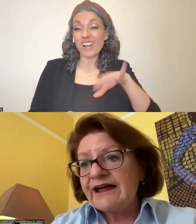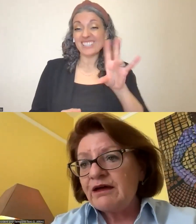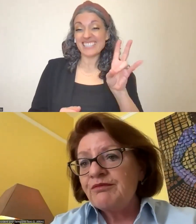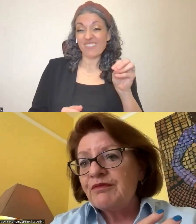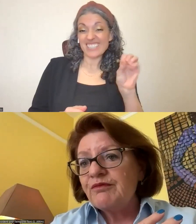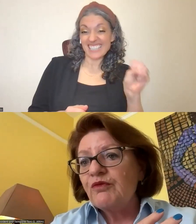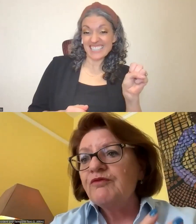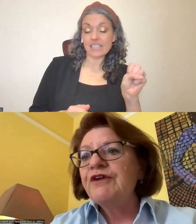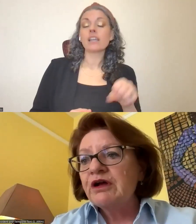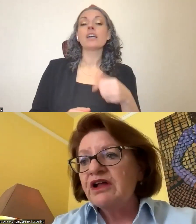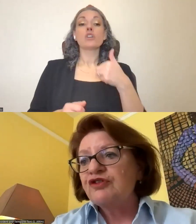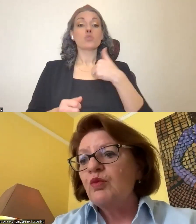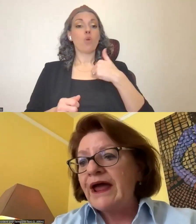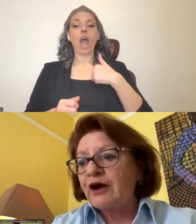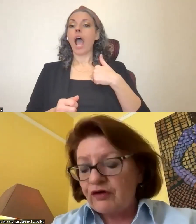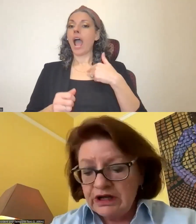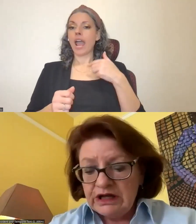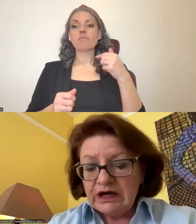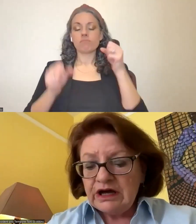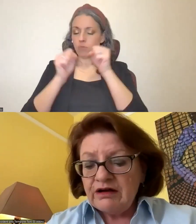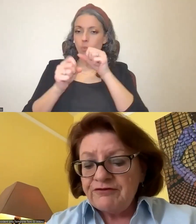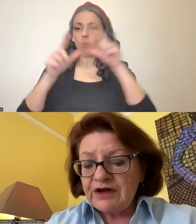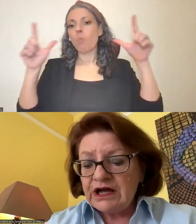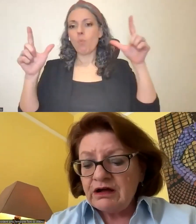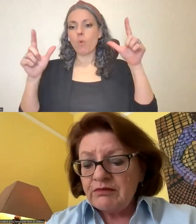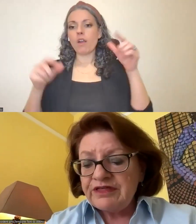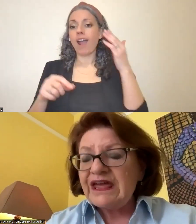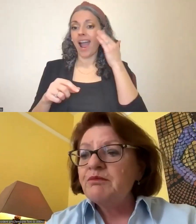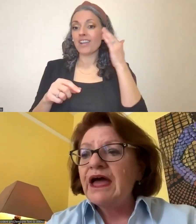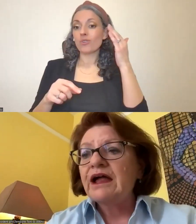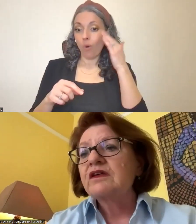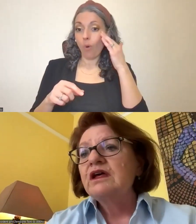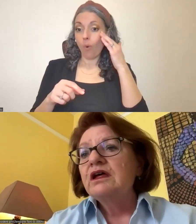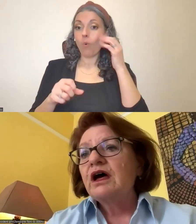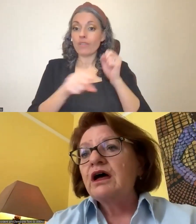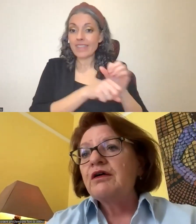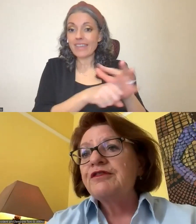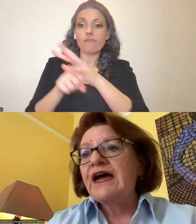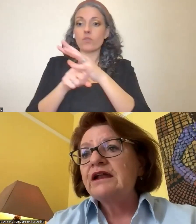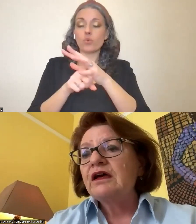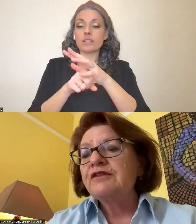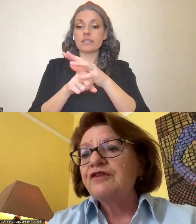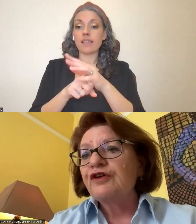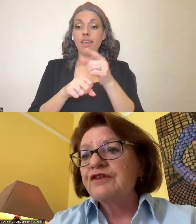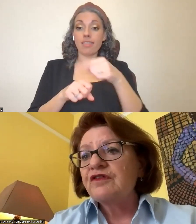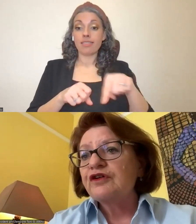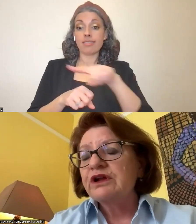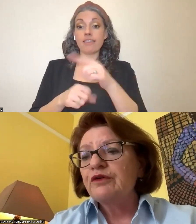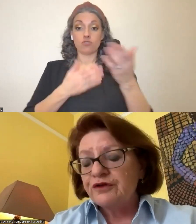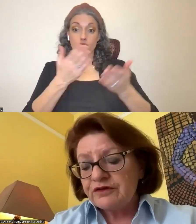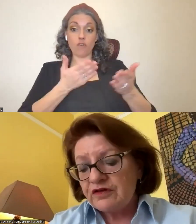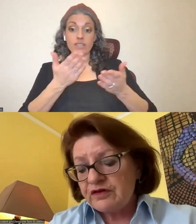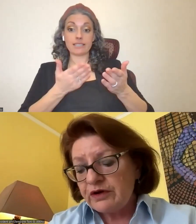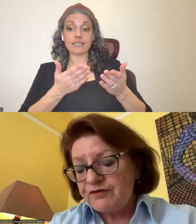I am very much aware of the impact that the services, the